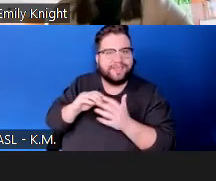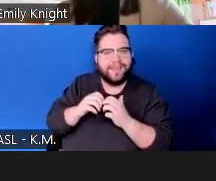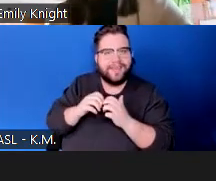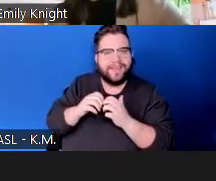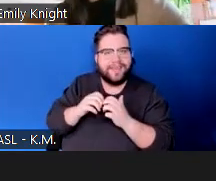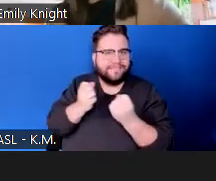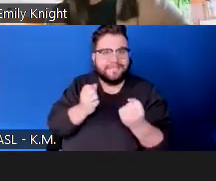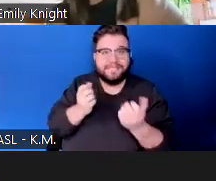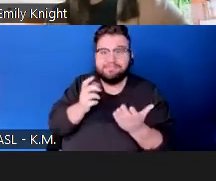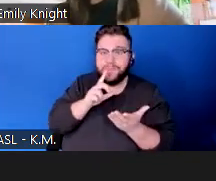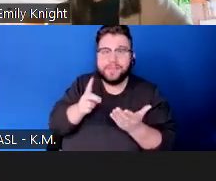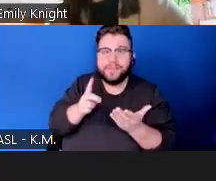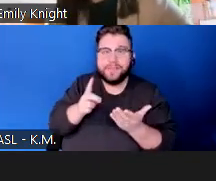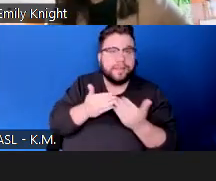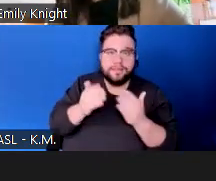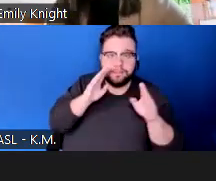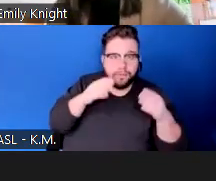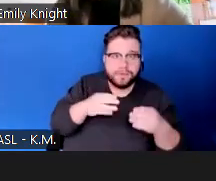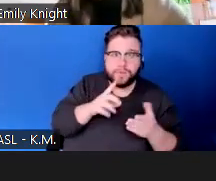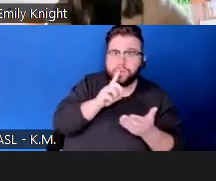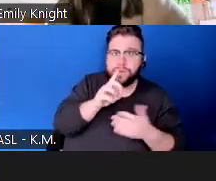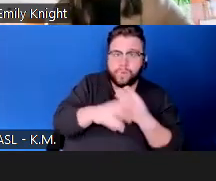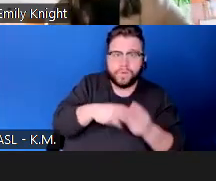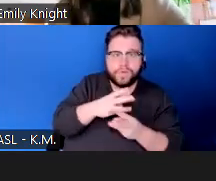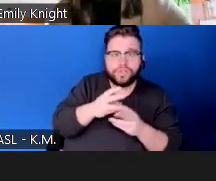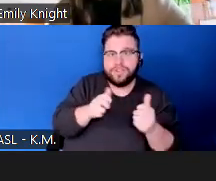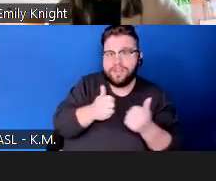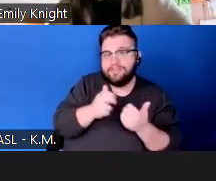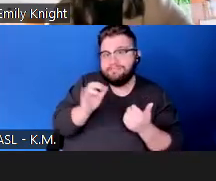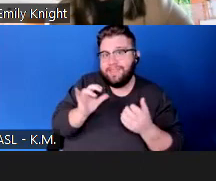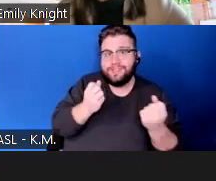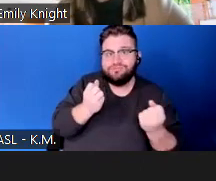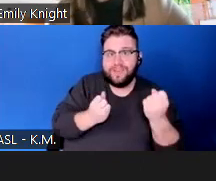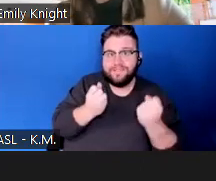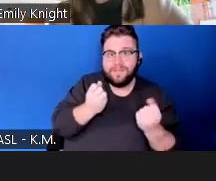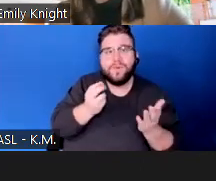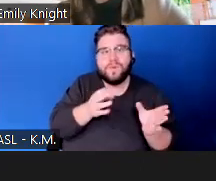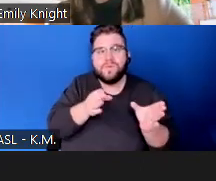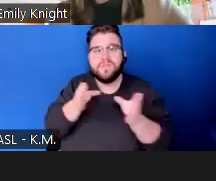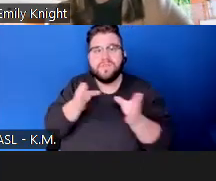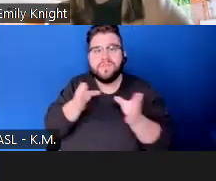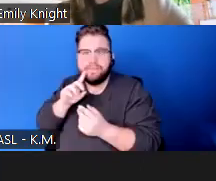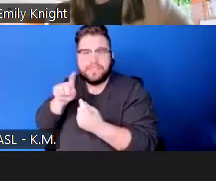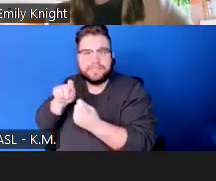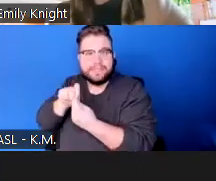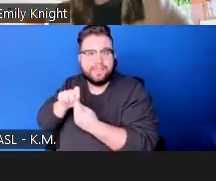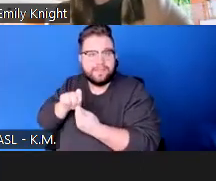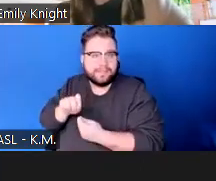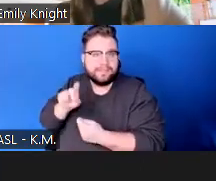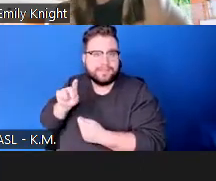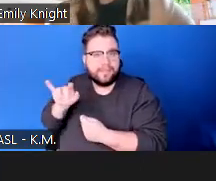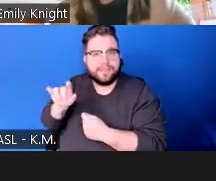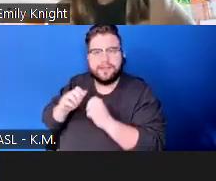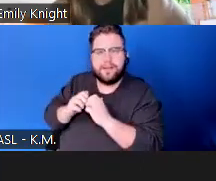on real-world challenges such as driving, or the very specific details of how the brain